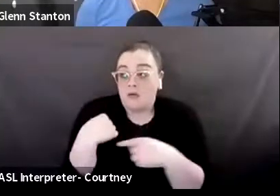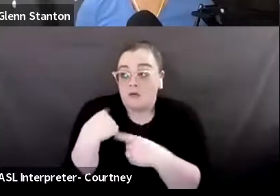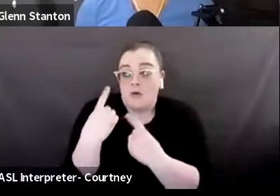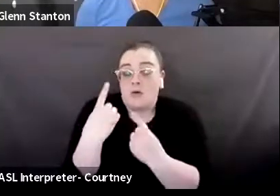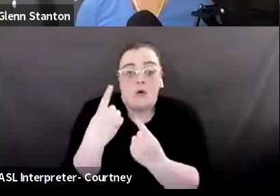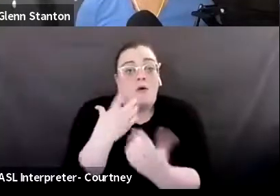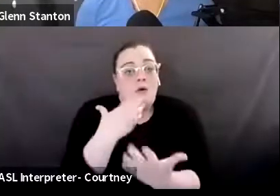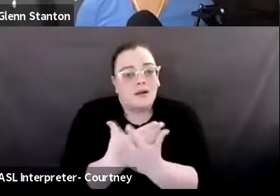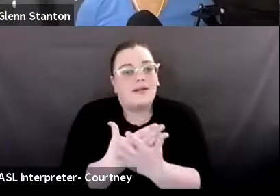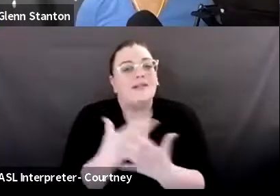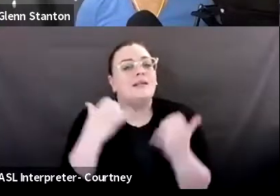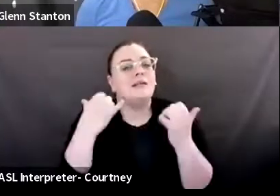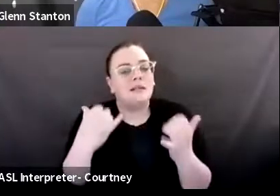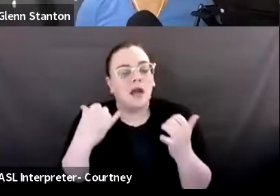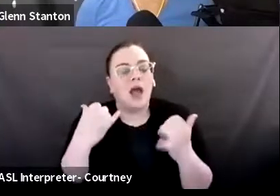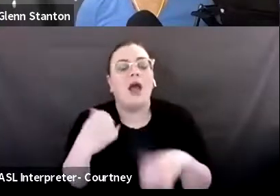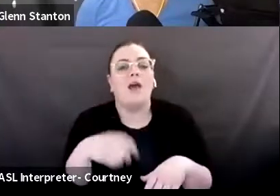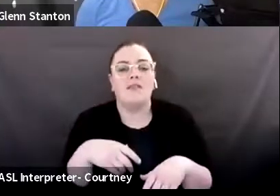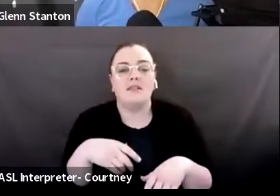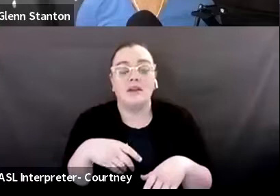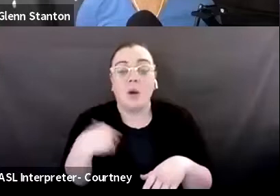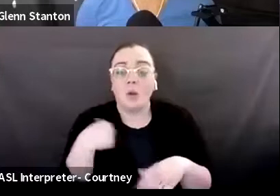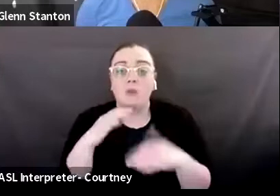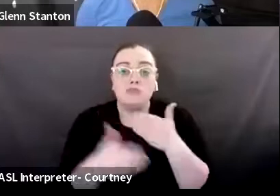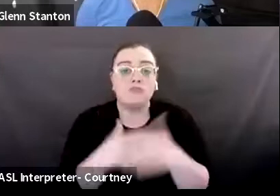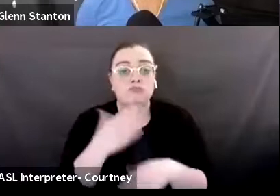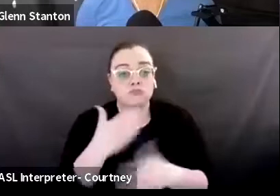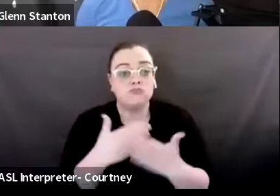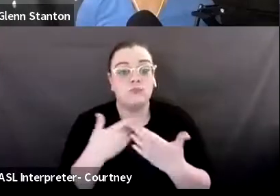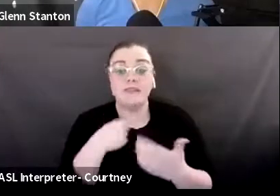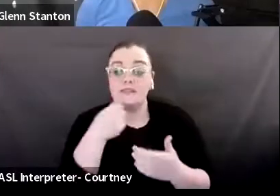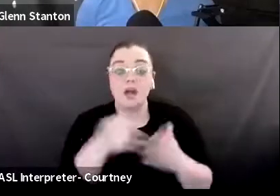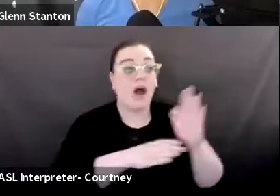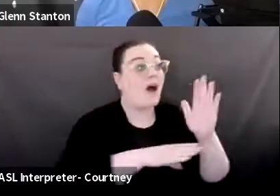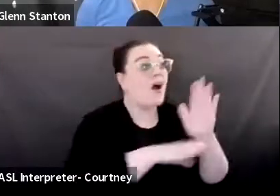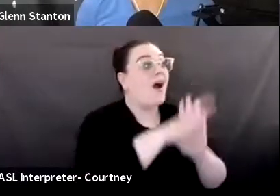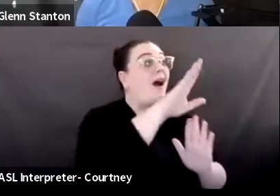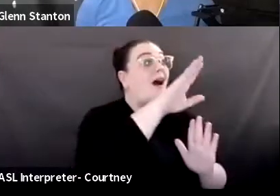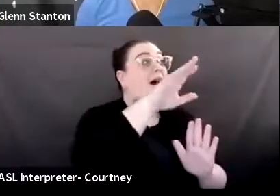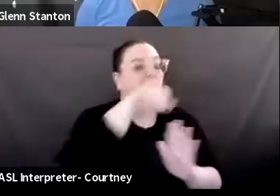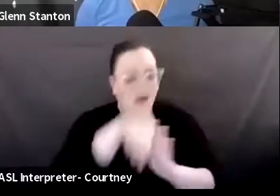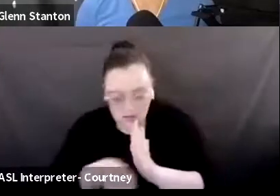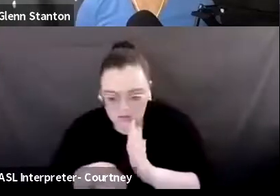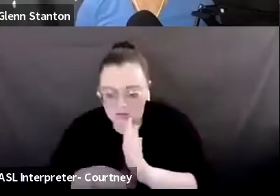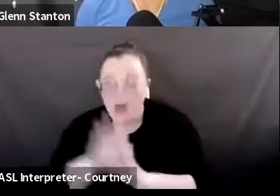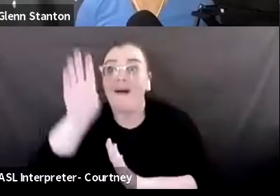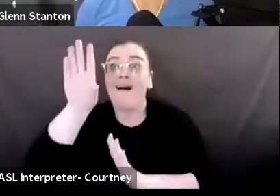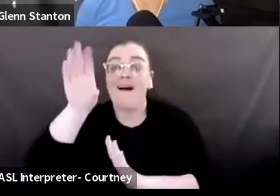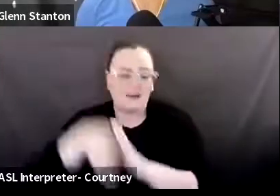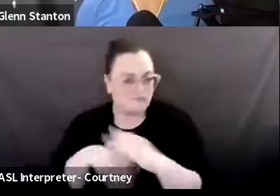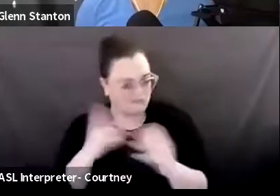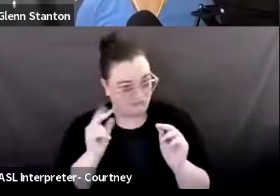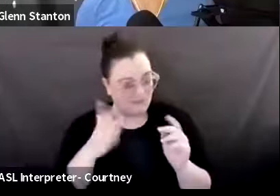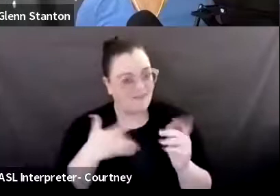not this pendulum that has swung and then it's like, okay, now it's swung the other way. And now we got to wait another 5 years until it becomes a little